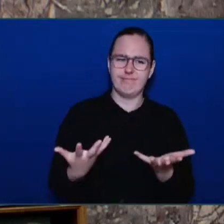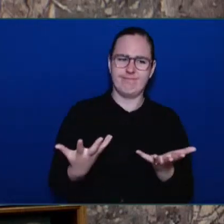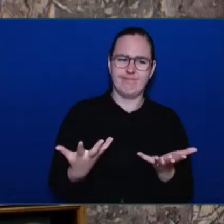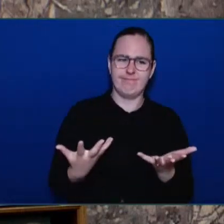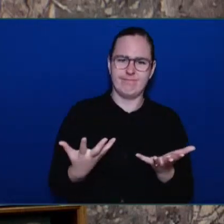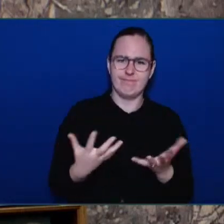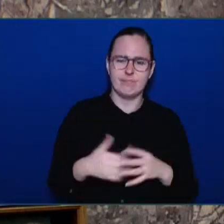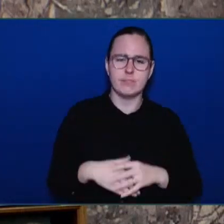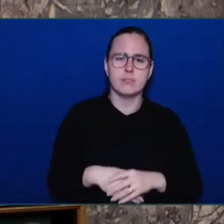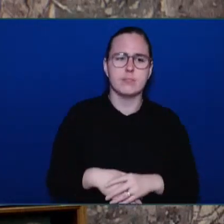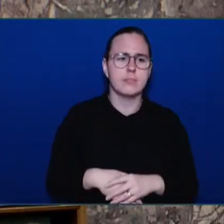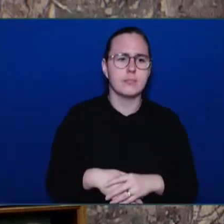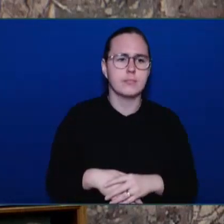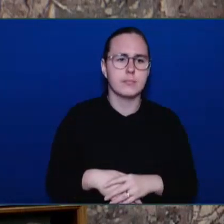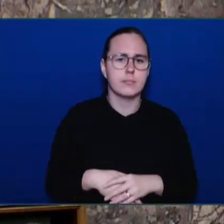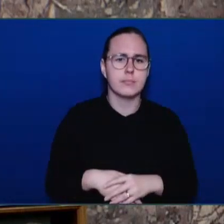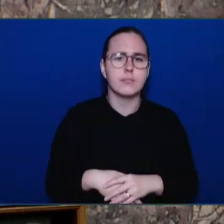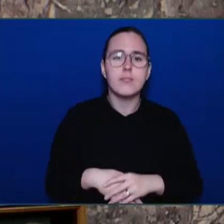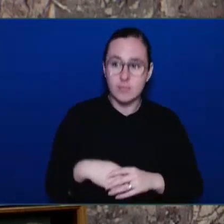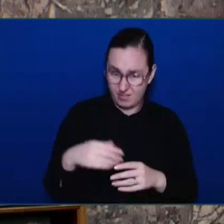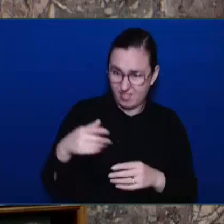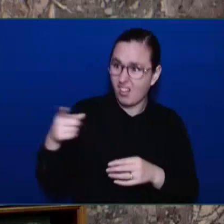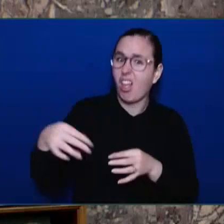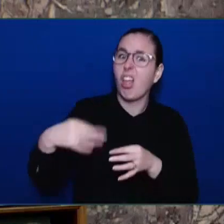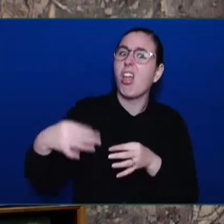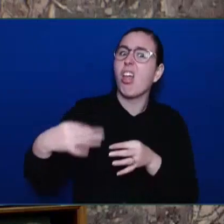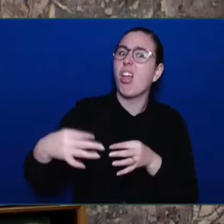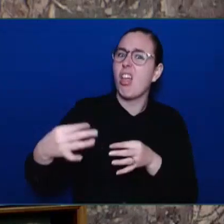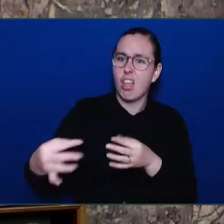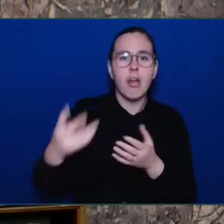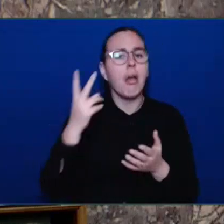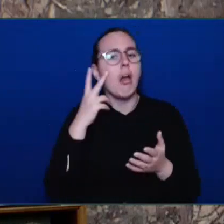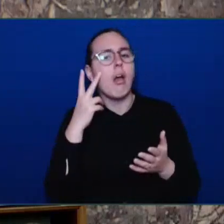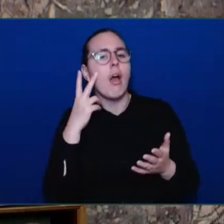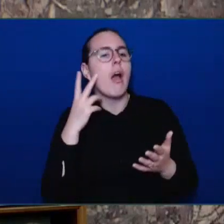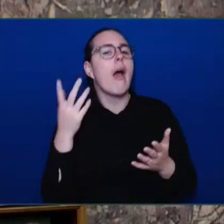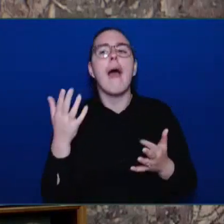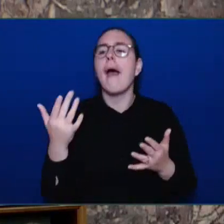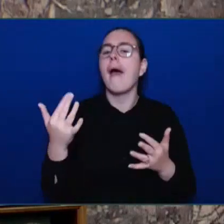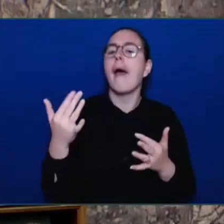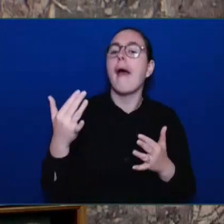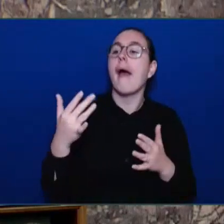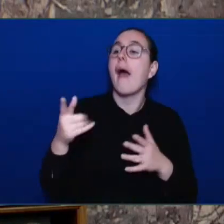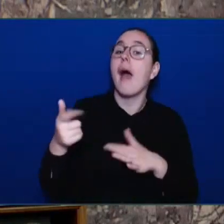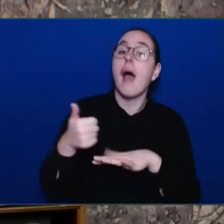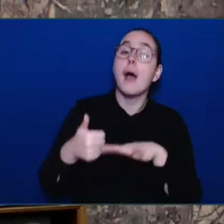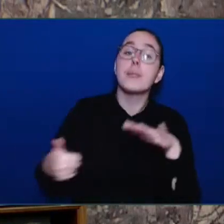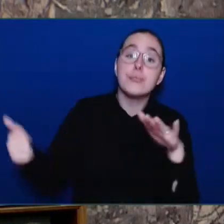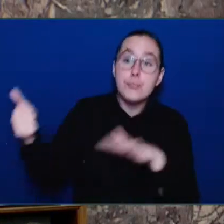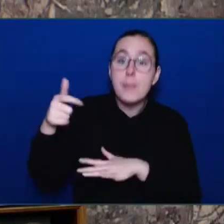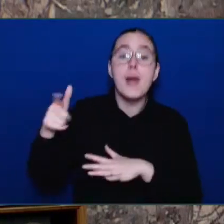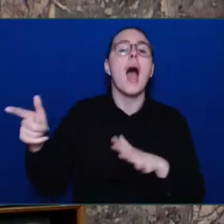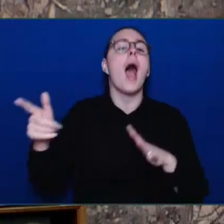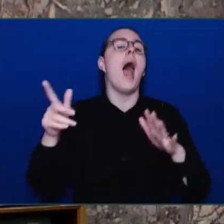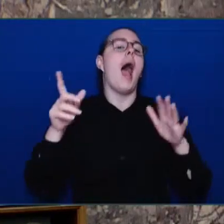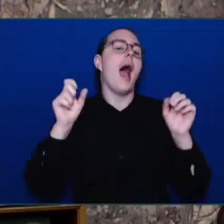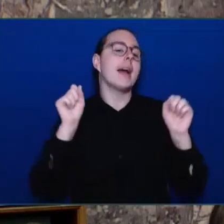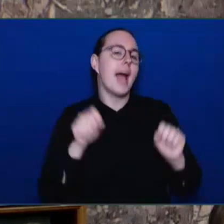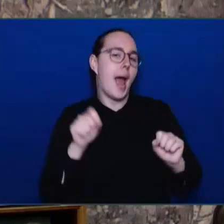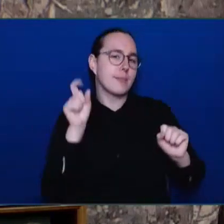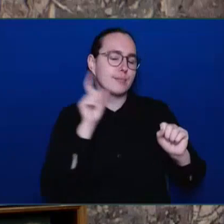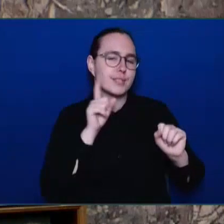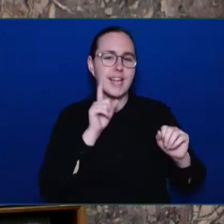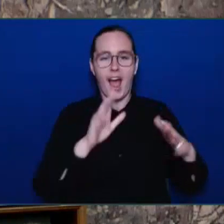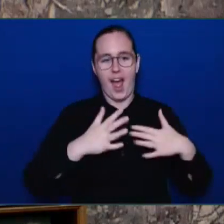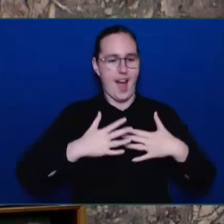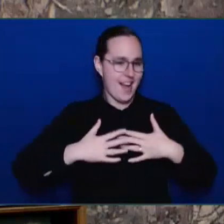cynically waiting for this Premier to take his seat so that he could then pretend that he was actually going to solve these problems. In